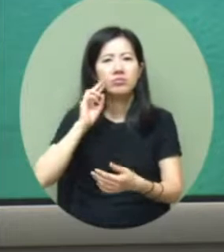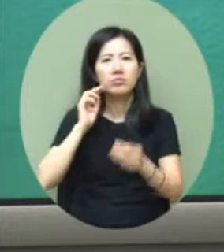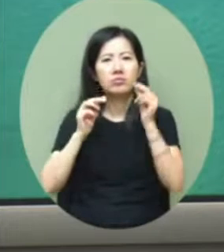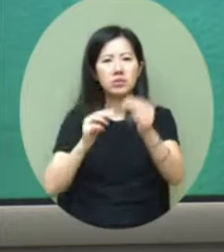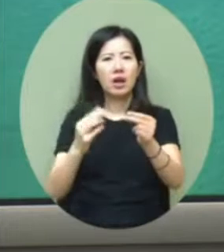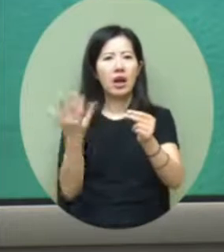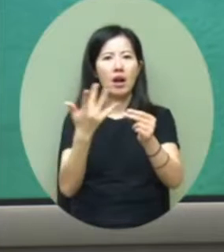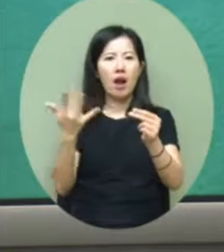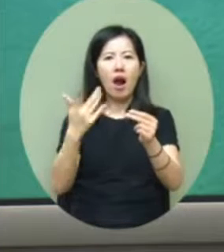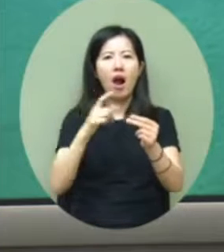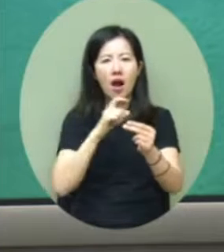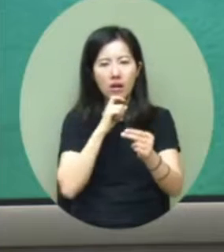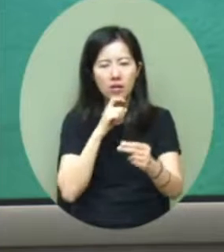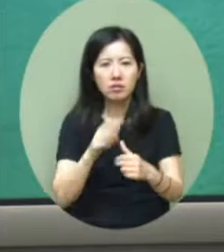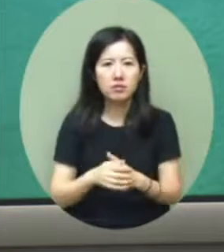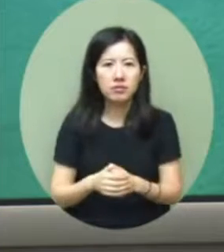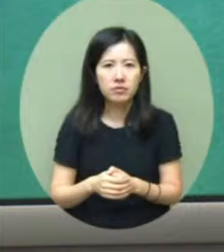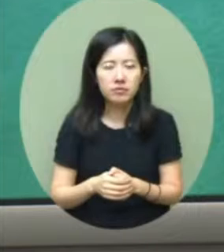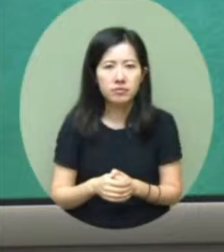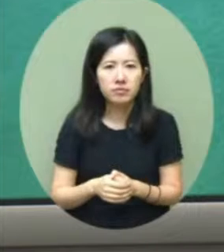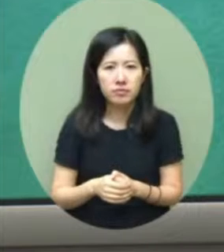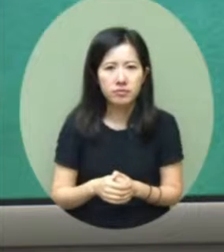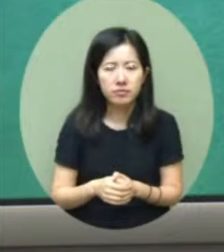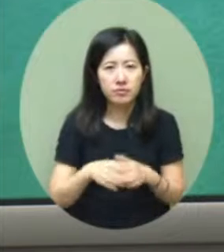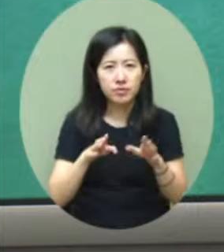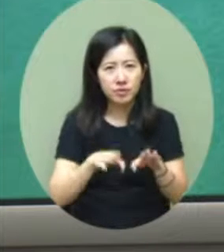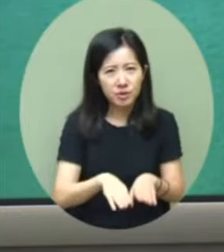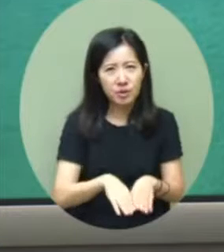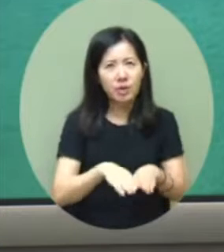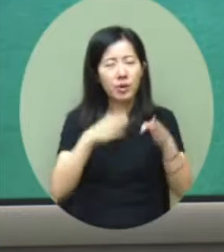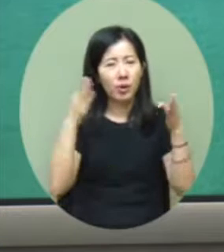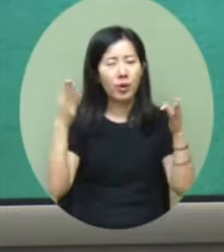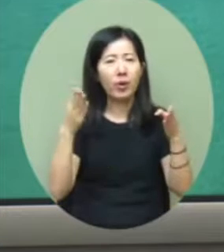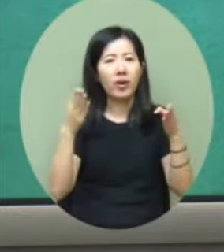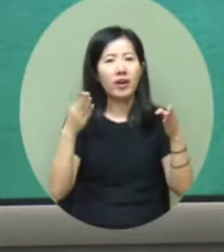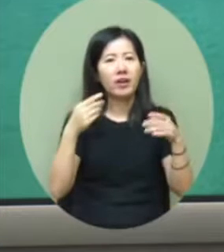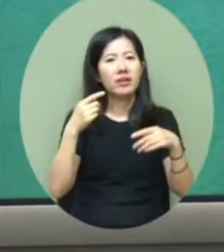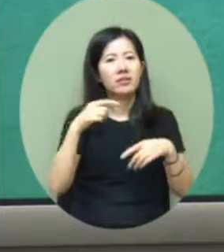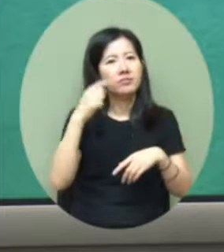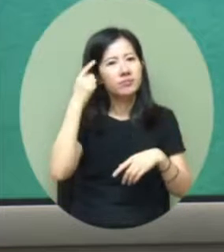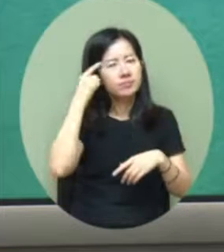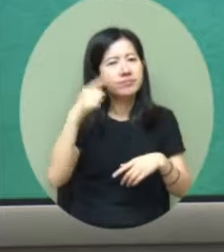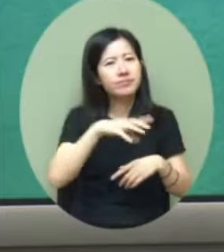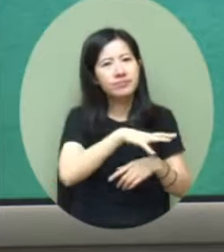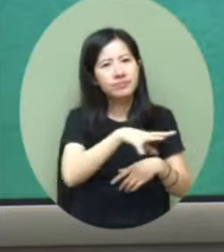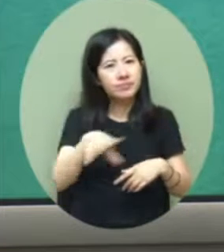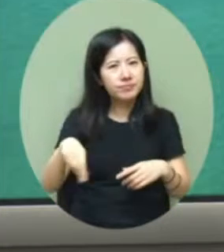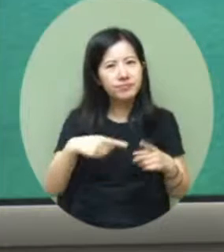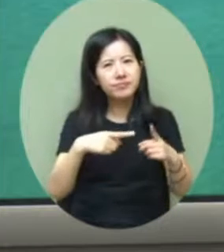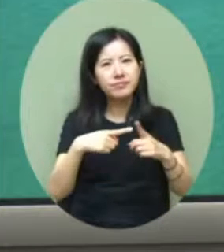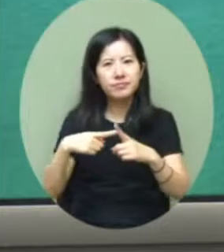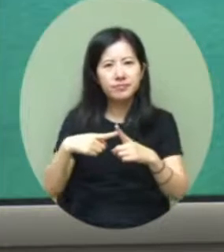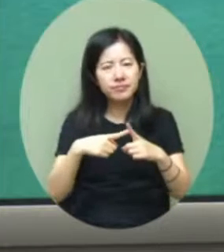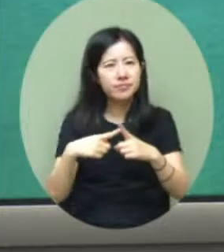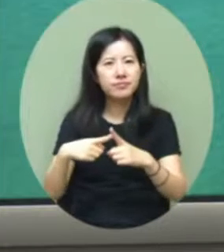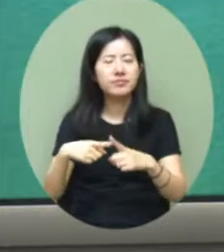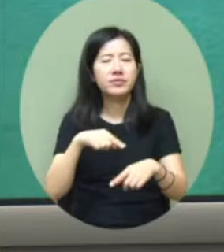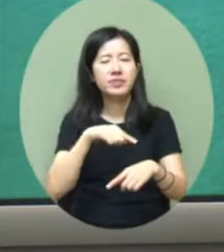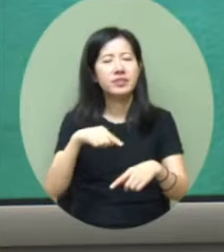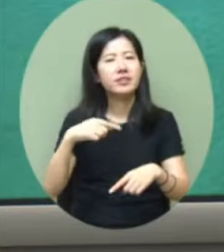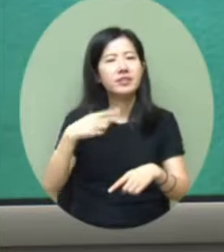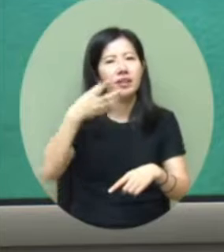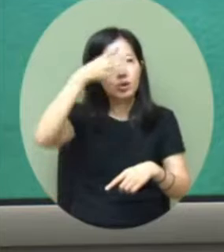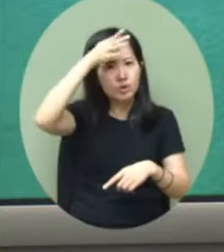has provided information of alternative products. There are about 700 of these